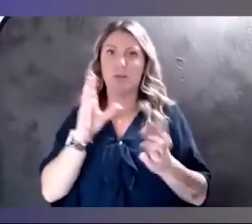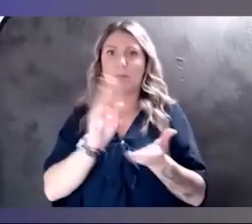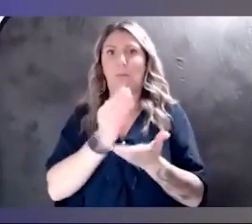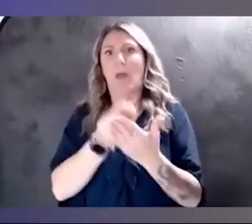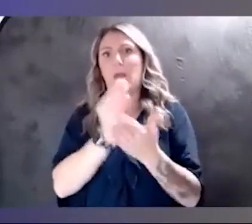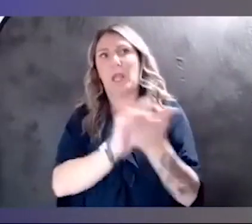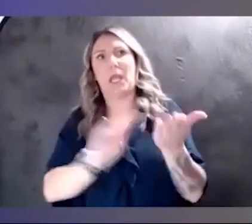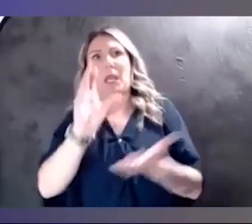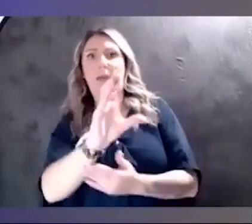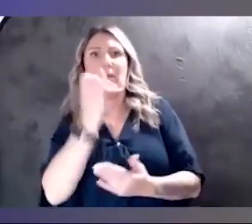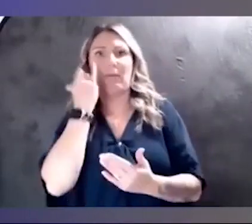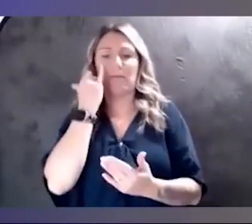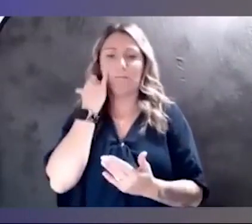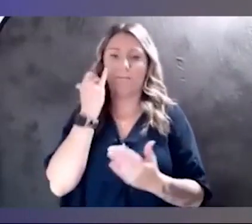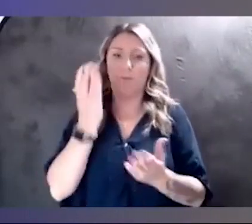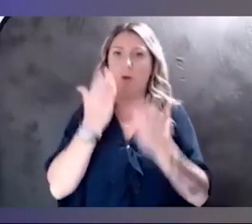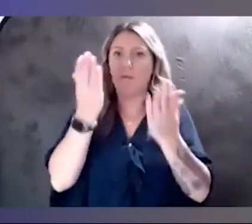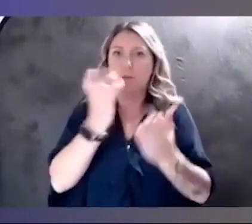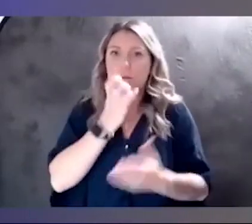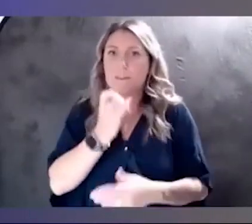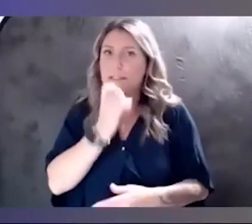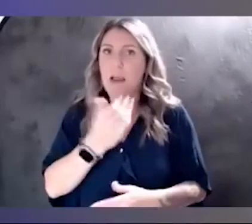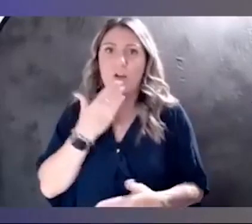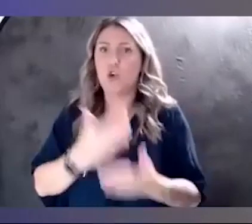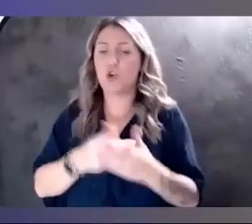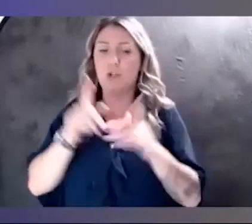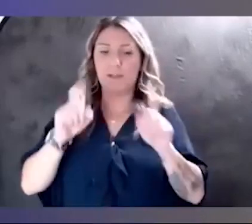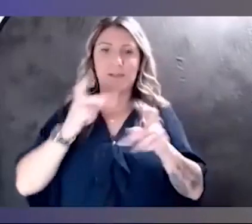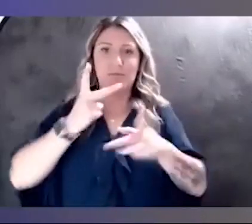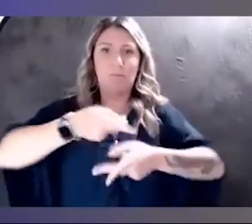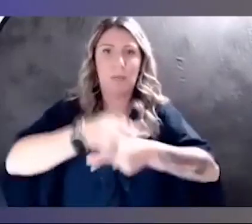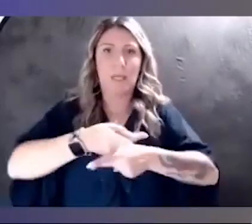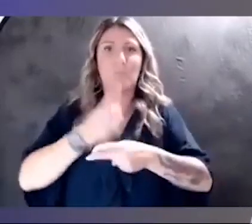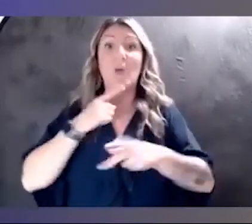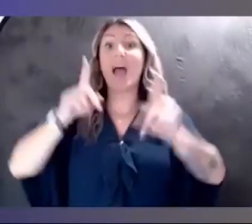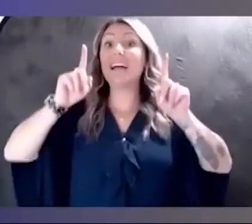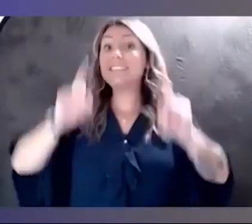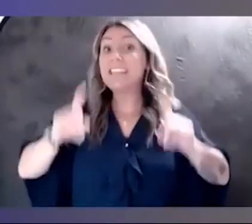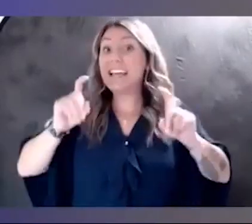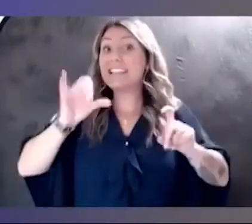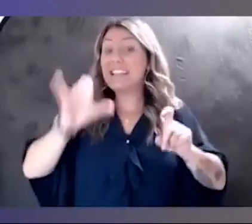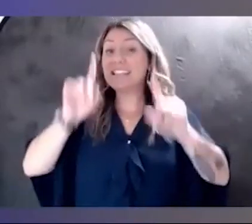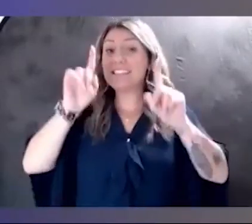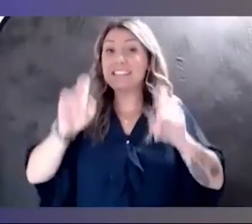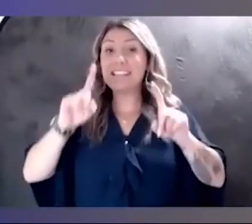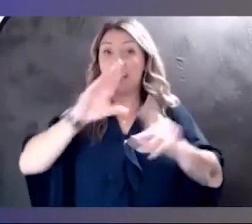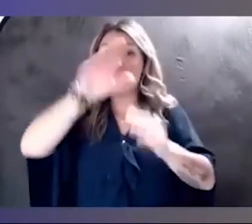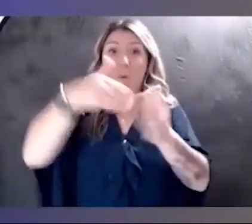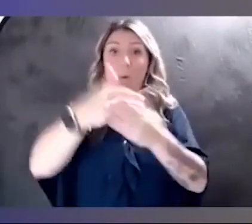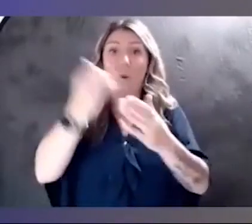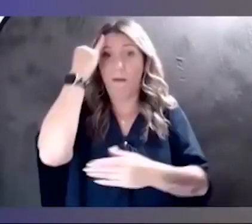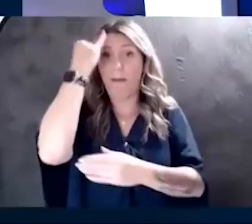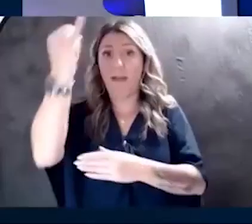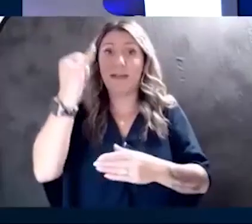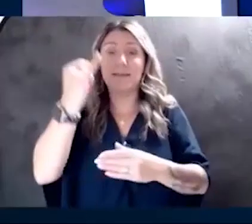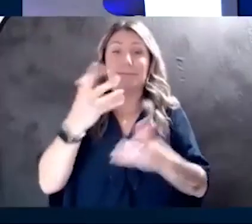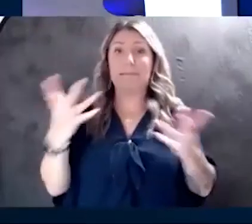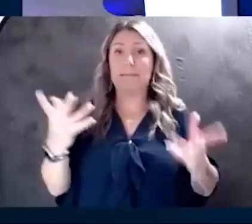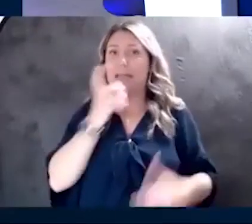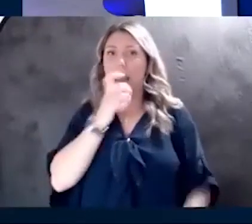not a good test. So be careful. A test is a test. We have to take the whole picture, not just one test.